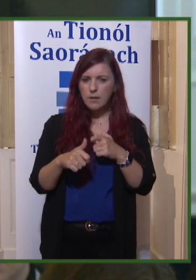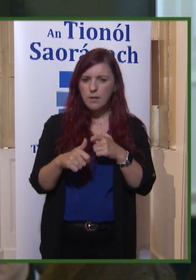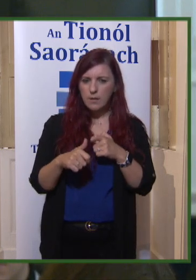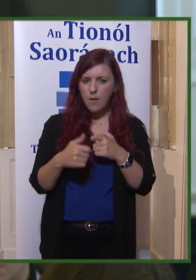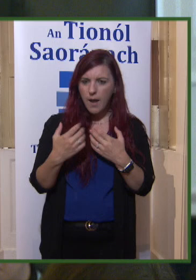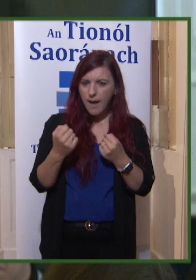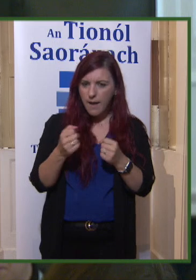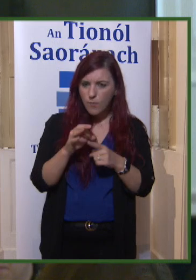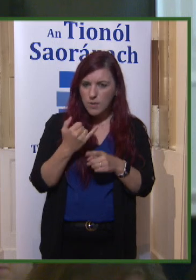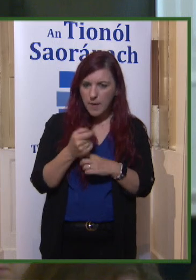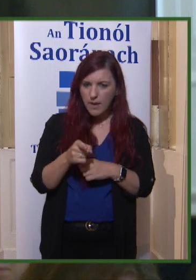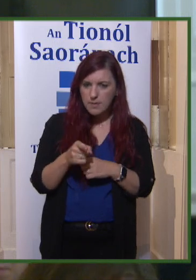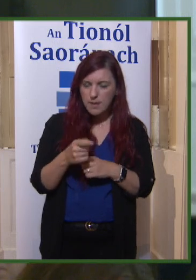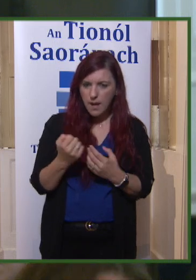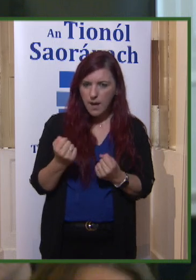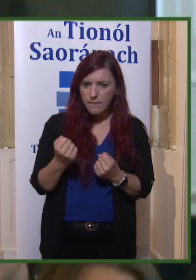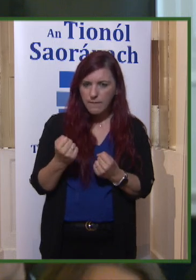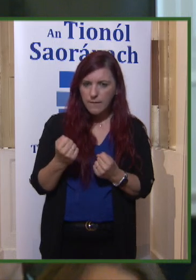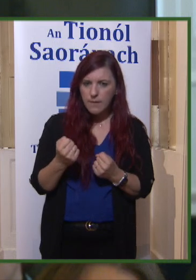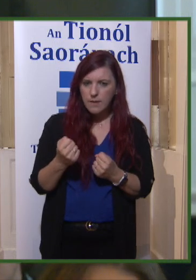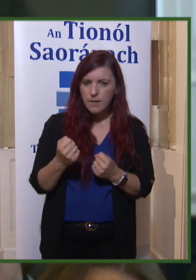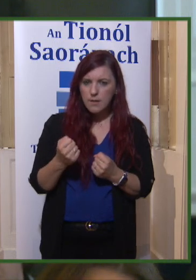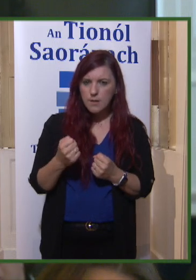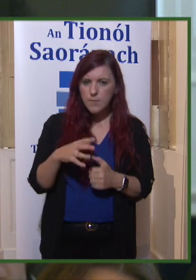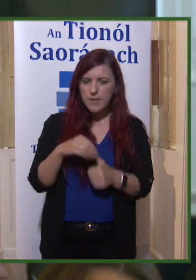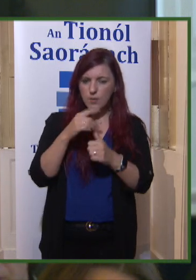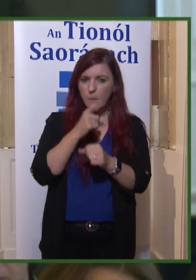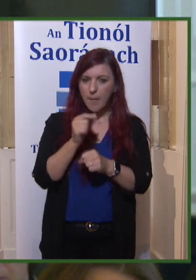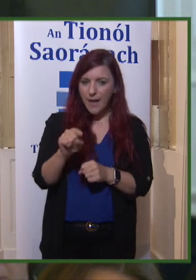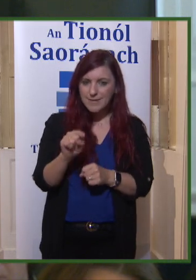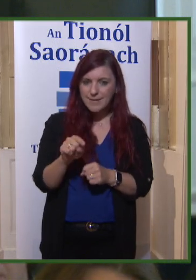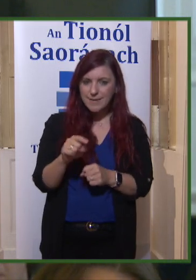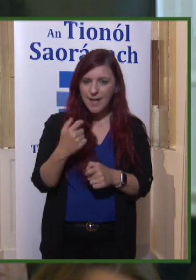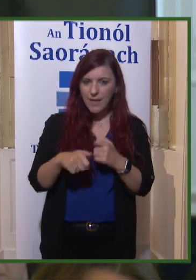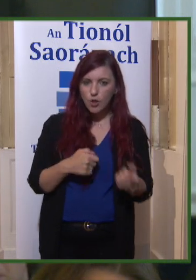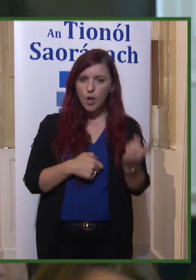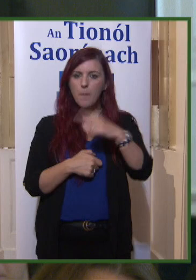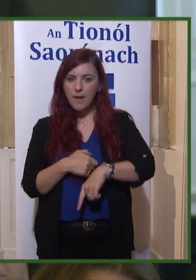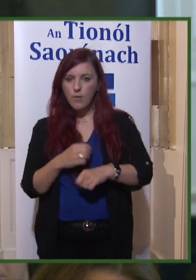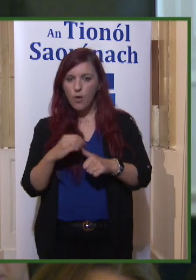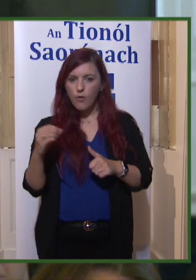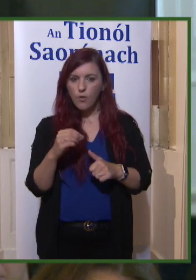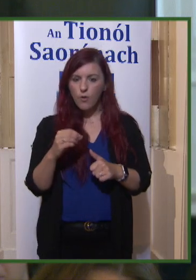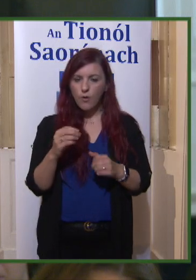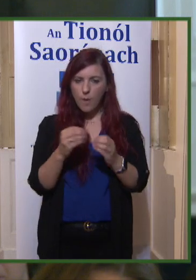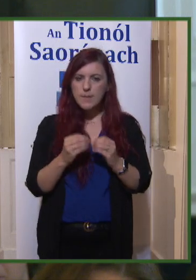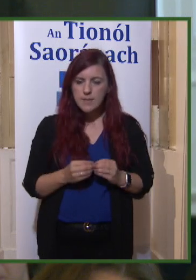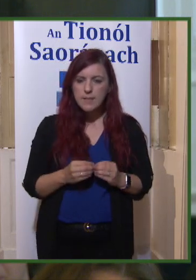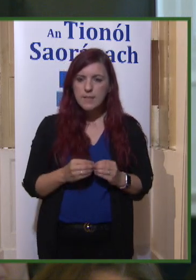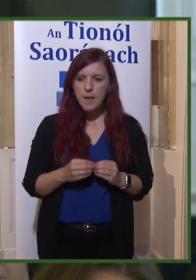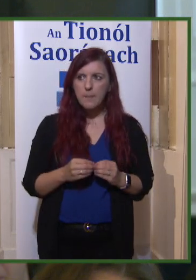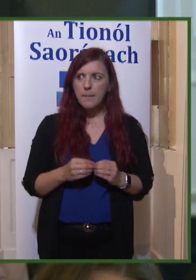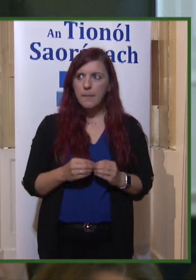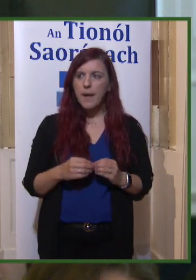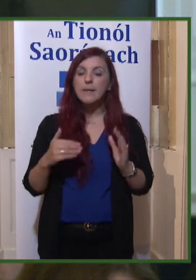then? Please, if you have a point just specifically on that. Yeah, but I will come back to the one later on. You can come back. Can I come back in on the other point then later? Yeah. Yeah, but do you have a